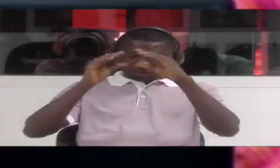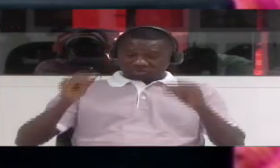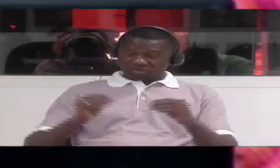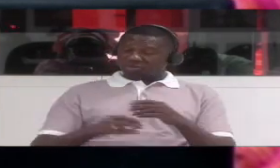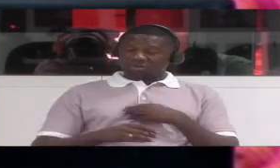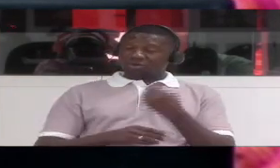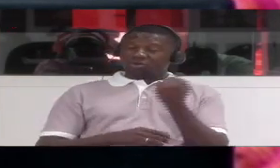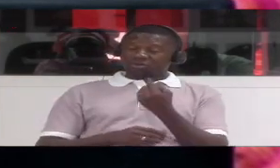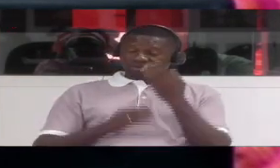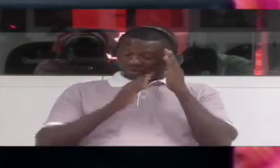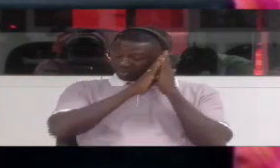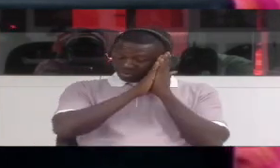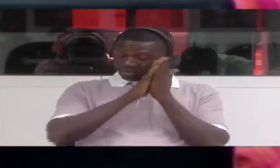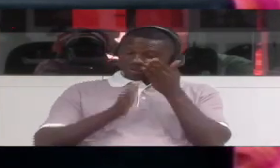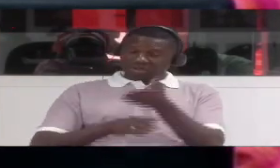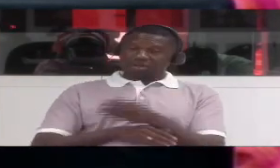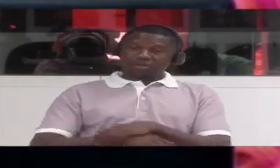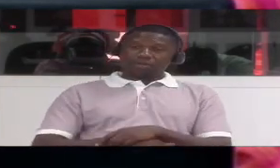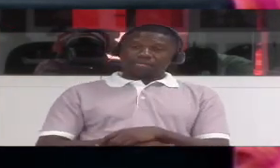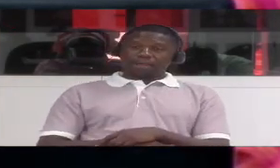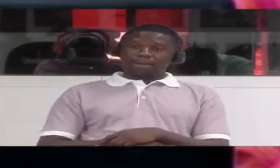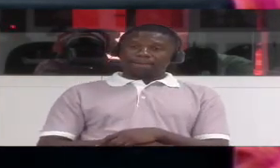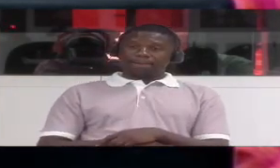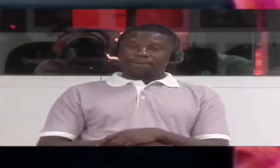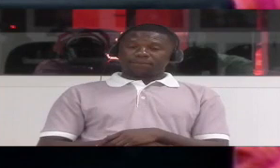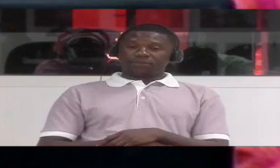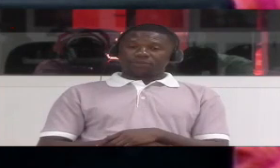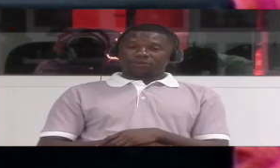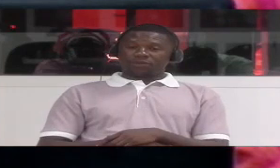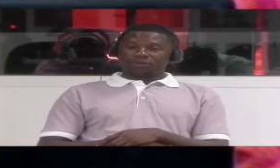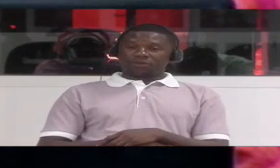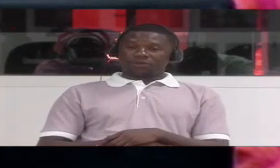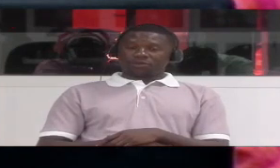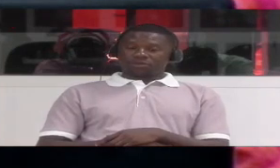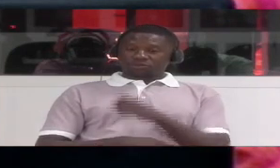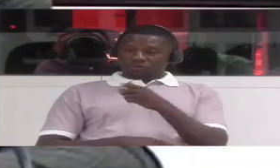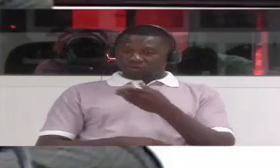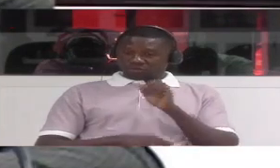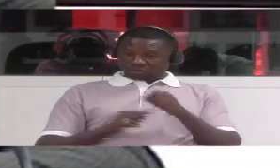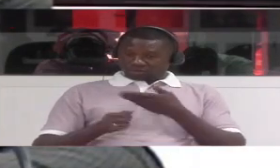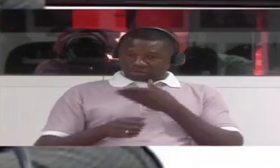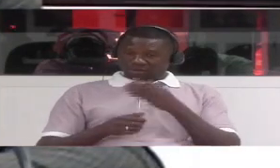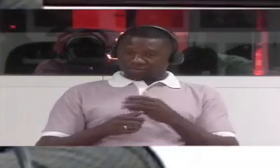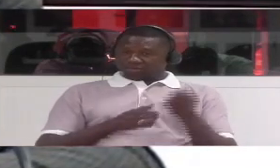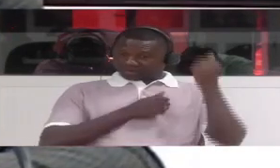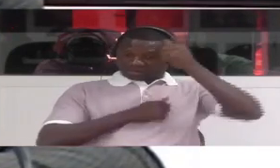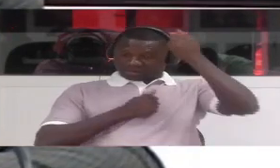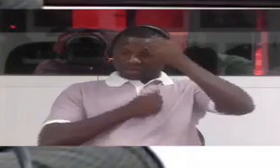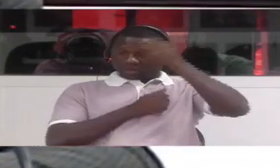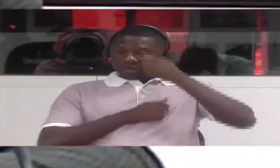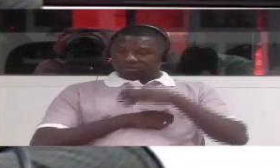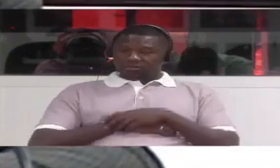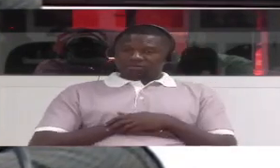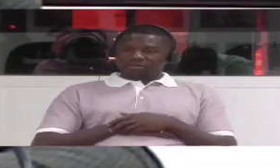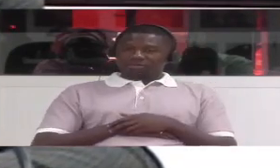office. So I slept there. So no access to bathroom facilities, for instance? In the morning, I